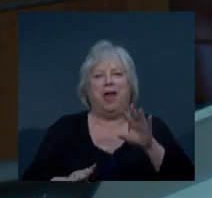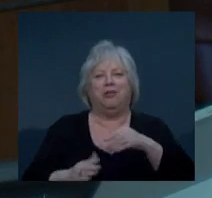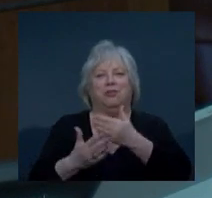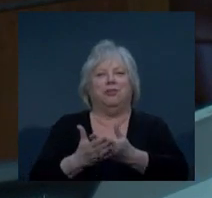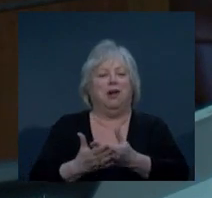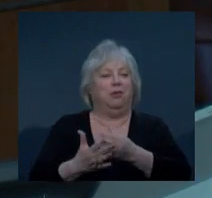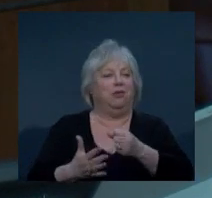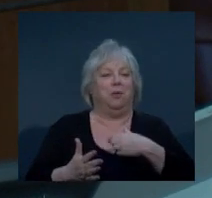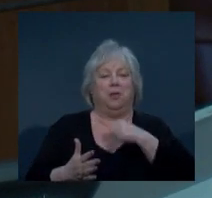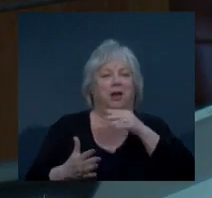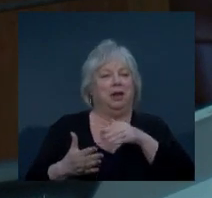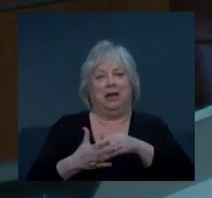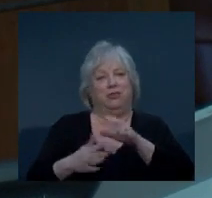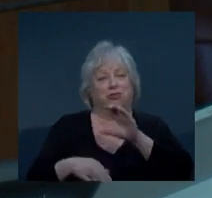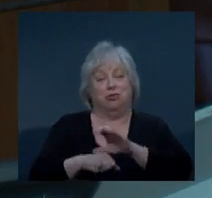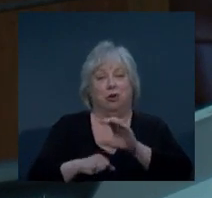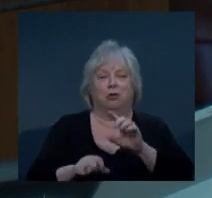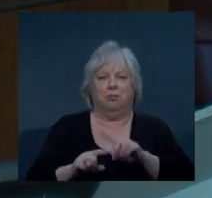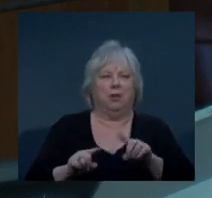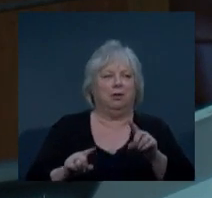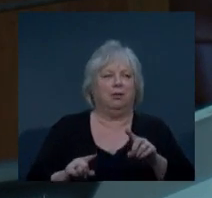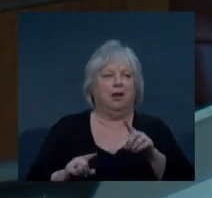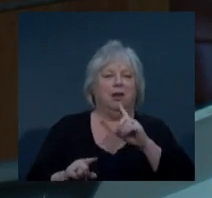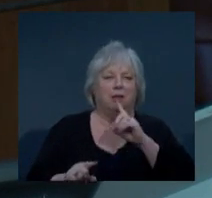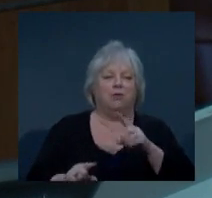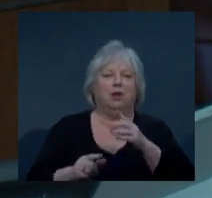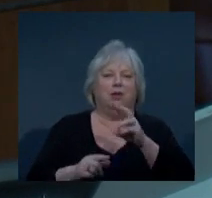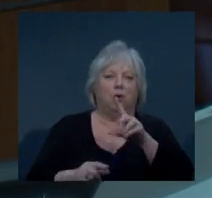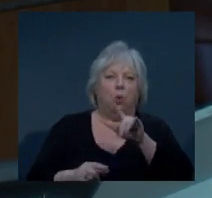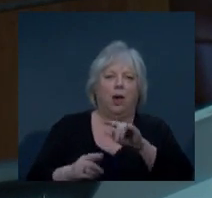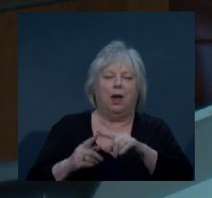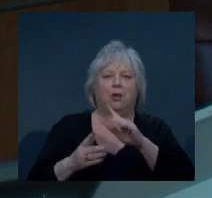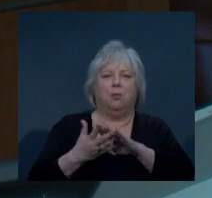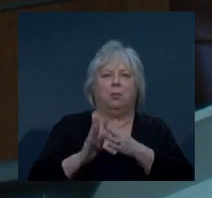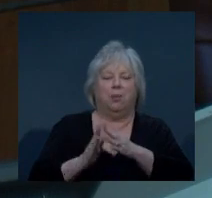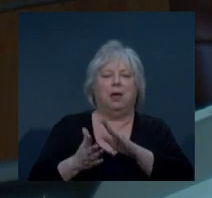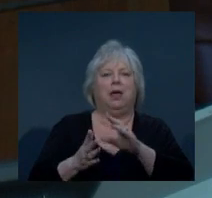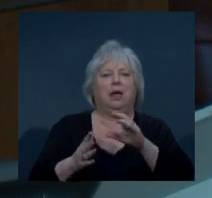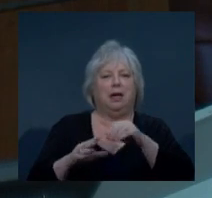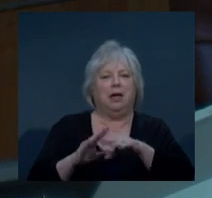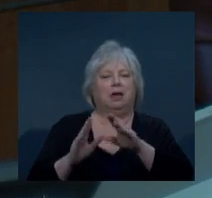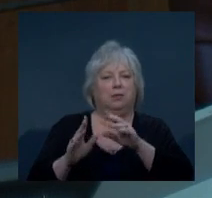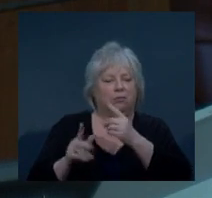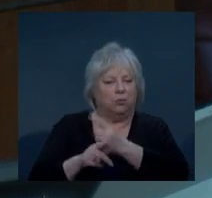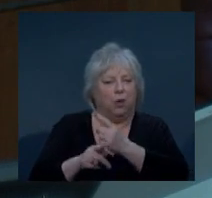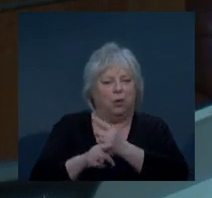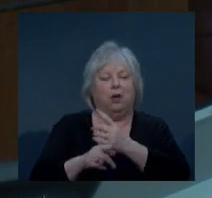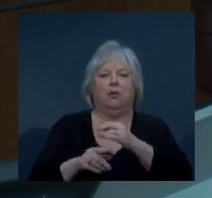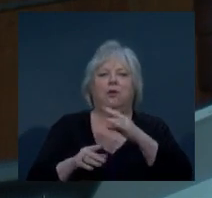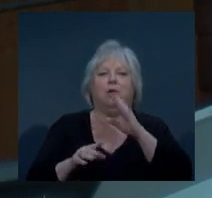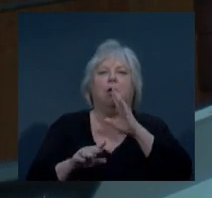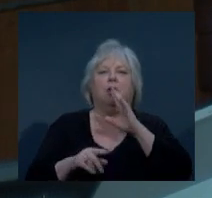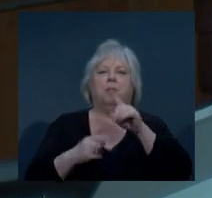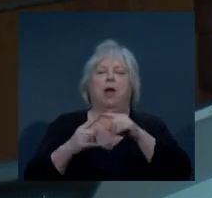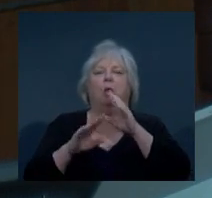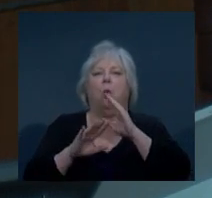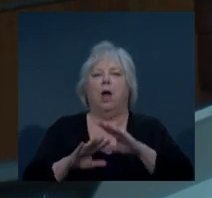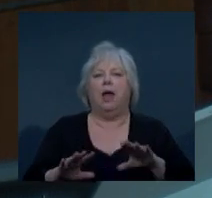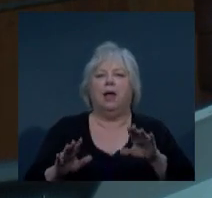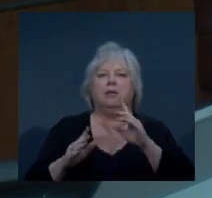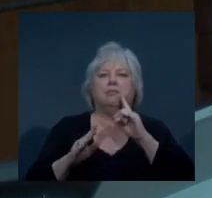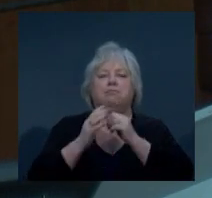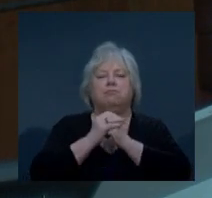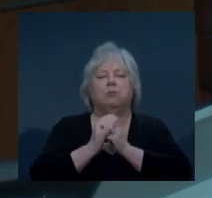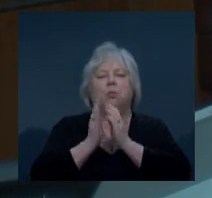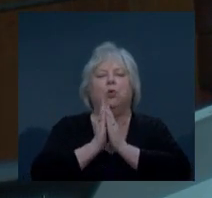So I'm not against church. But there is some way to be decent and in order. So if you're talking about quiet meditation and prayer, I don't have any problem with